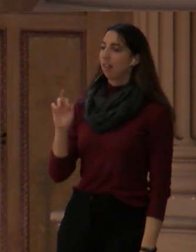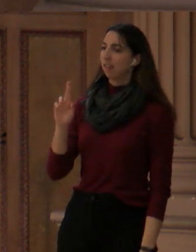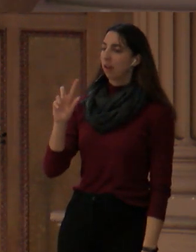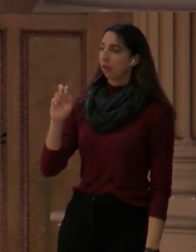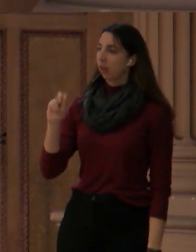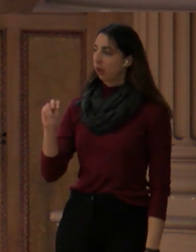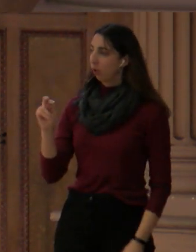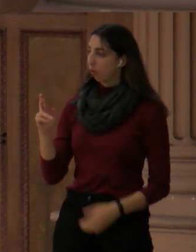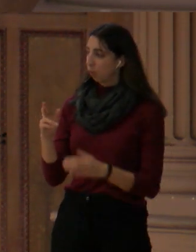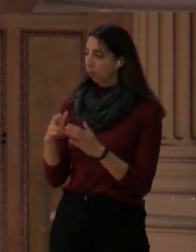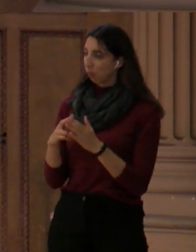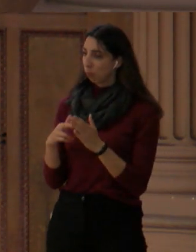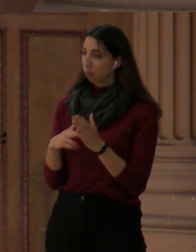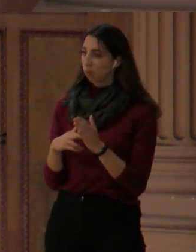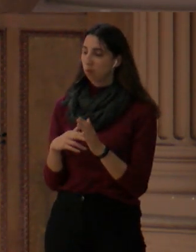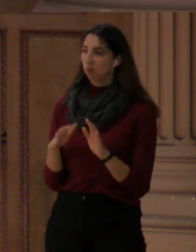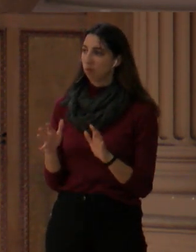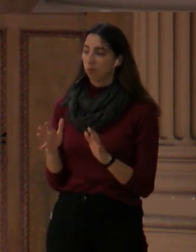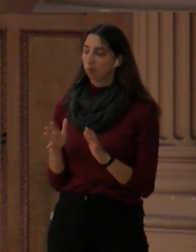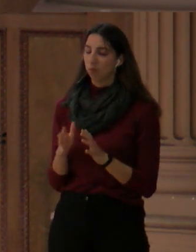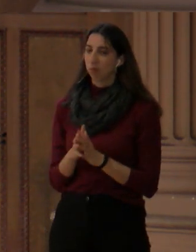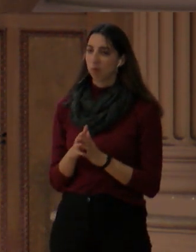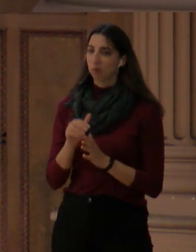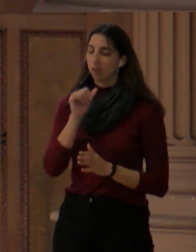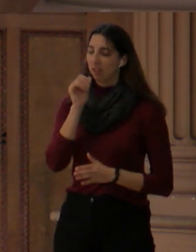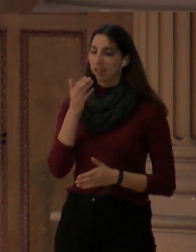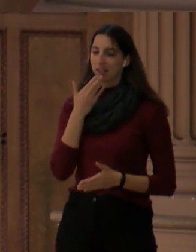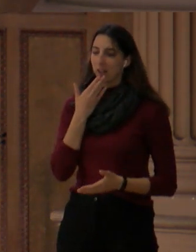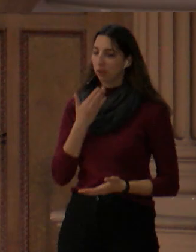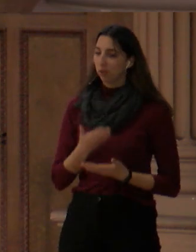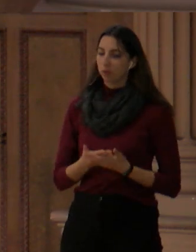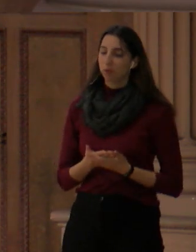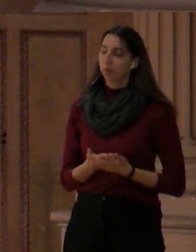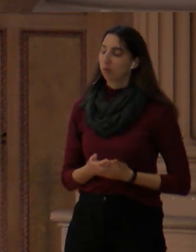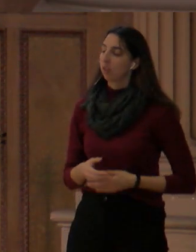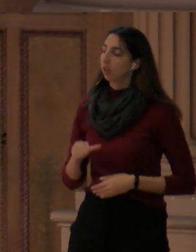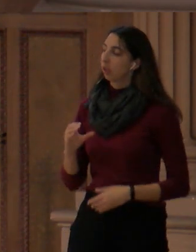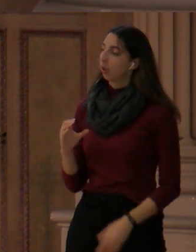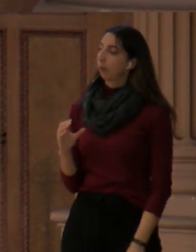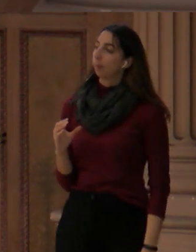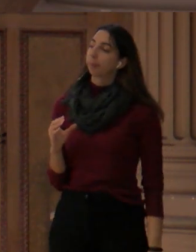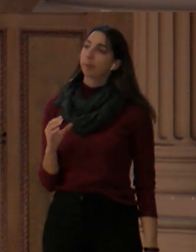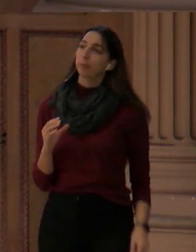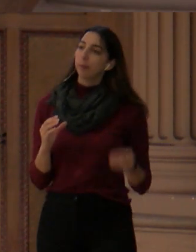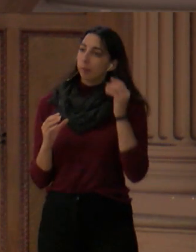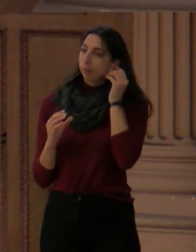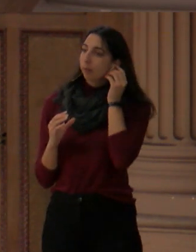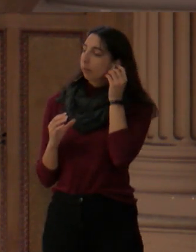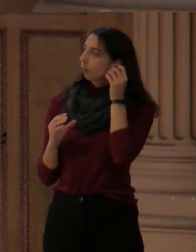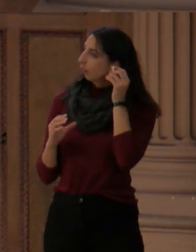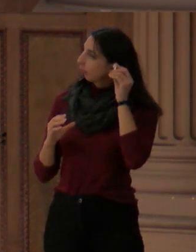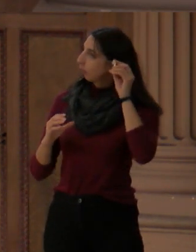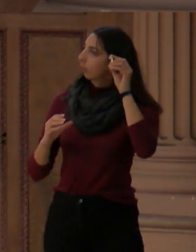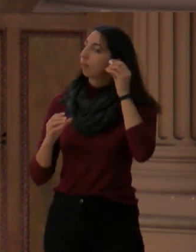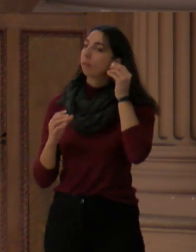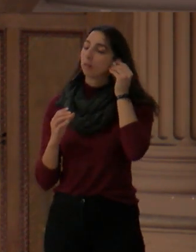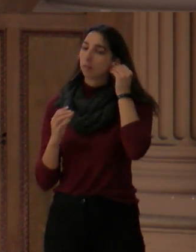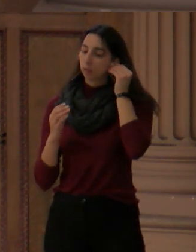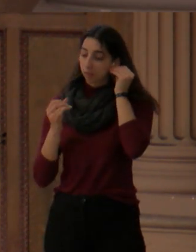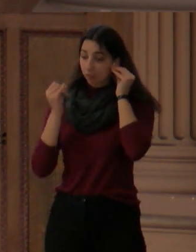gods don't share their people. Chesterton once said, once abolish the God and the government becomes the God.